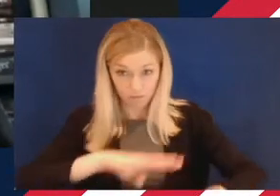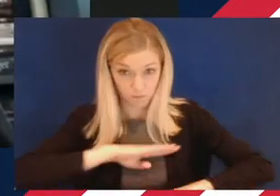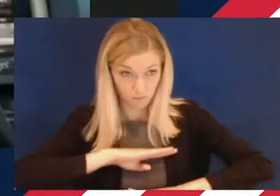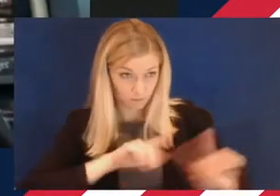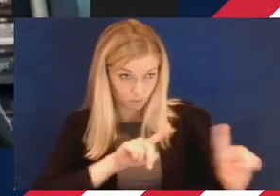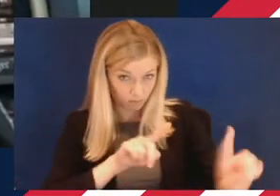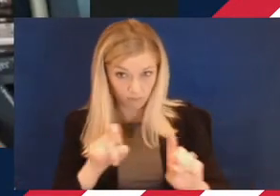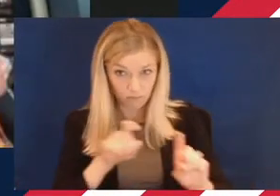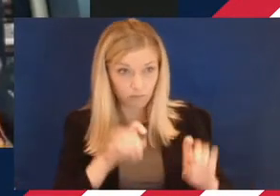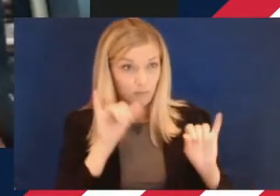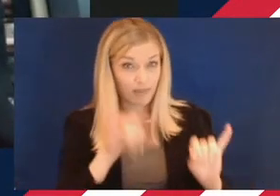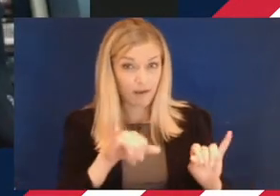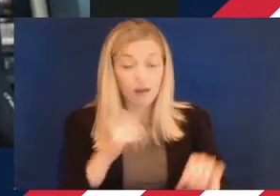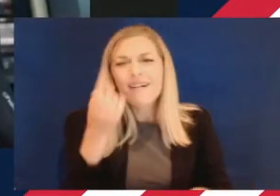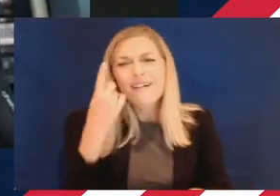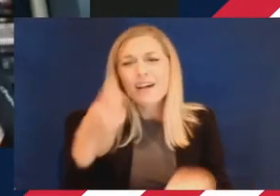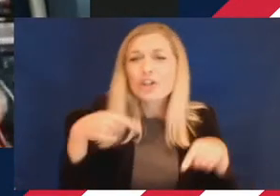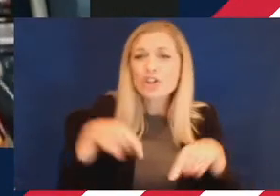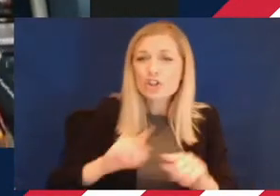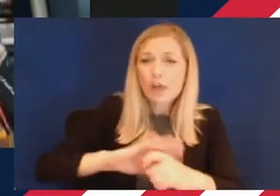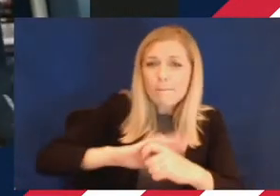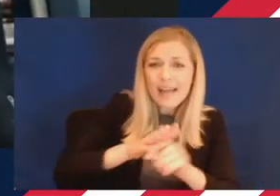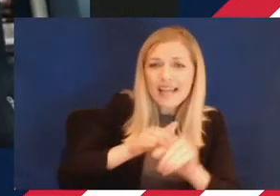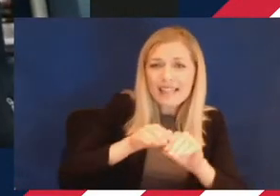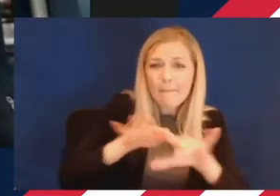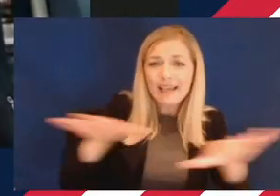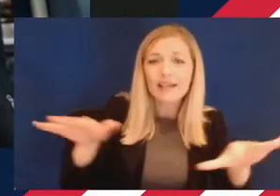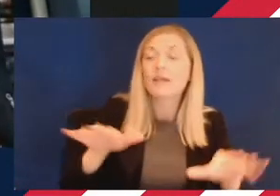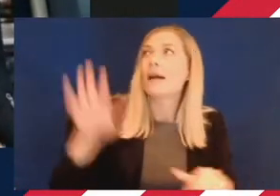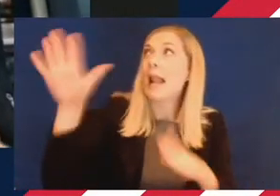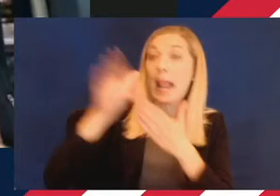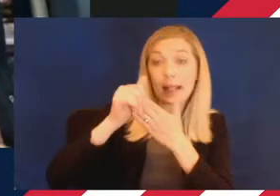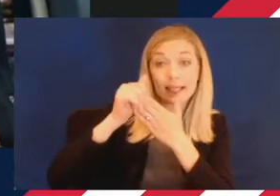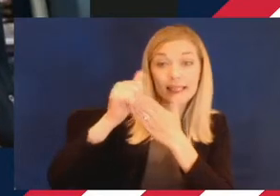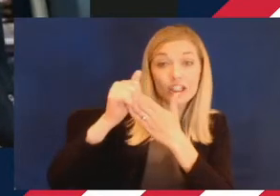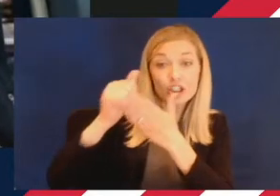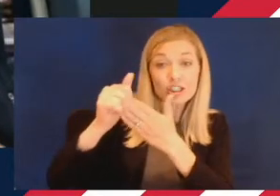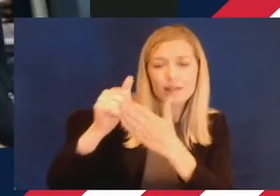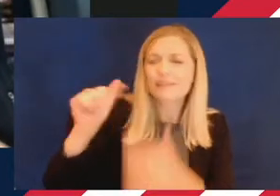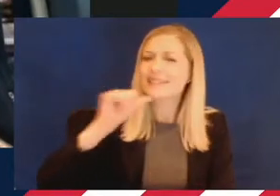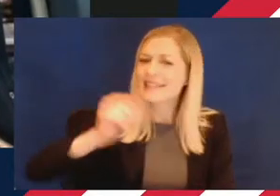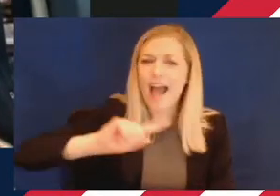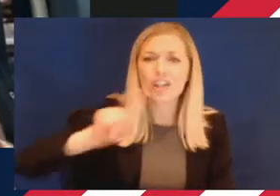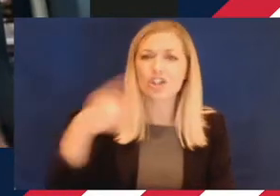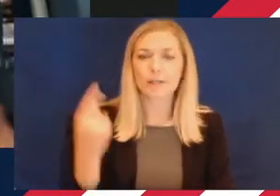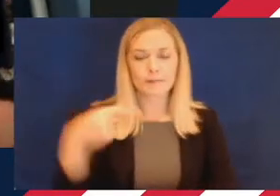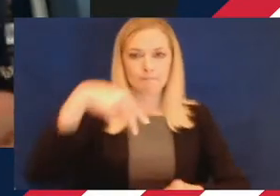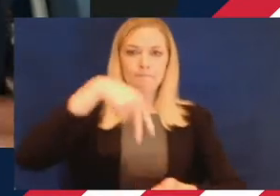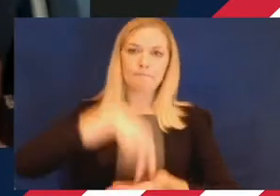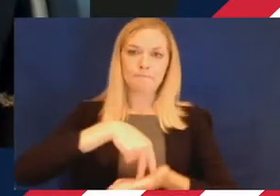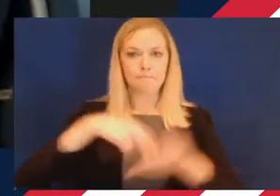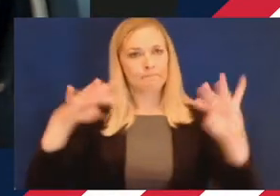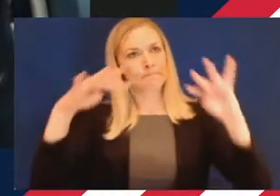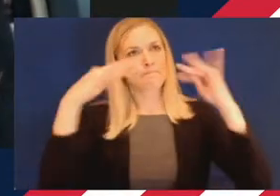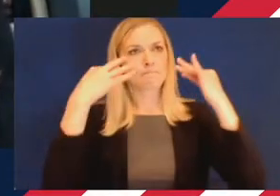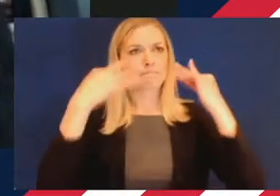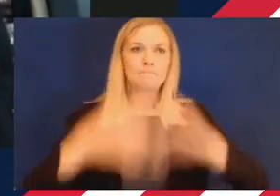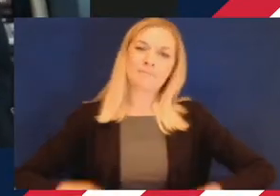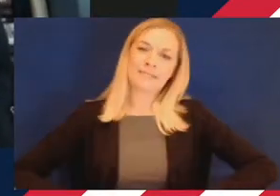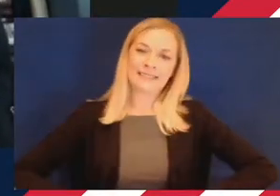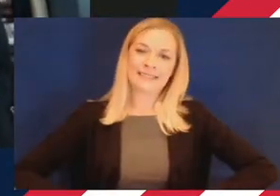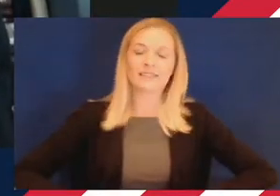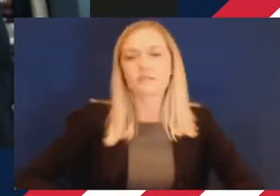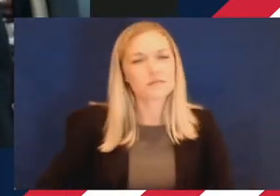leadership gets towards standing up and being a leader, not paralyzed in